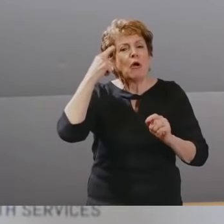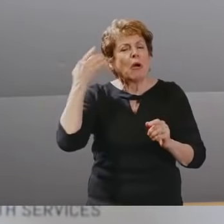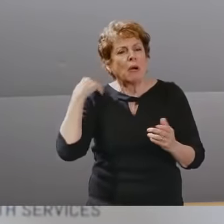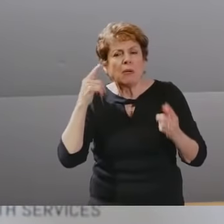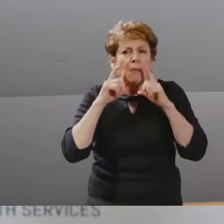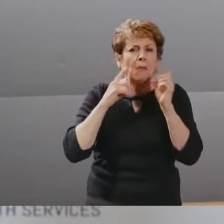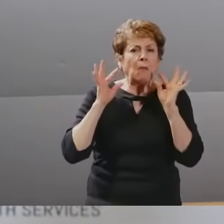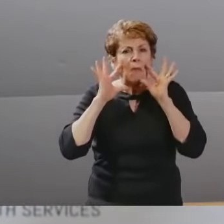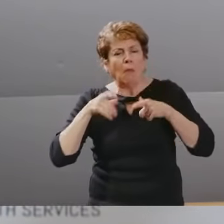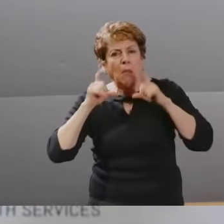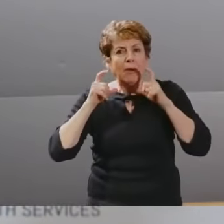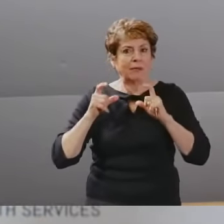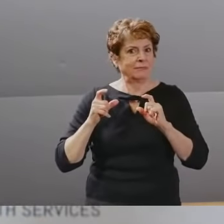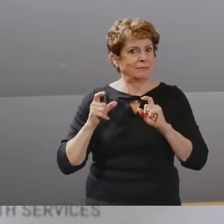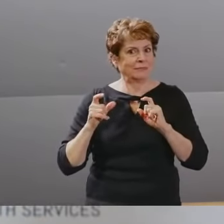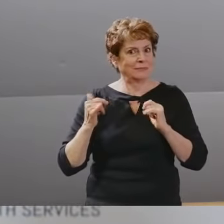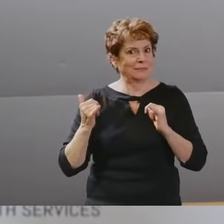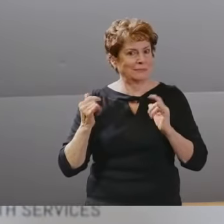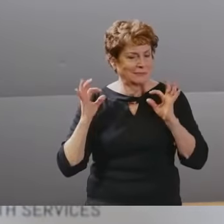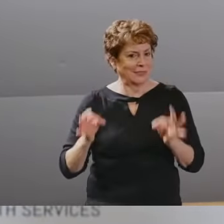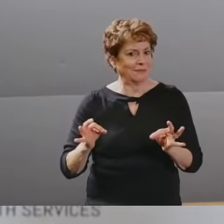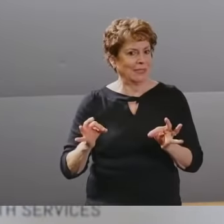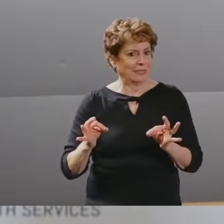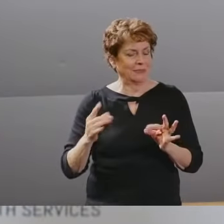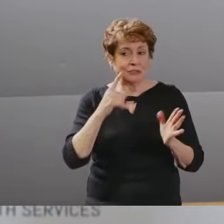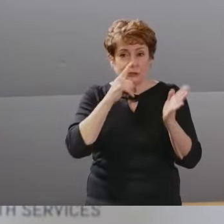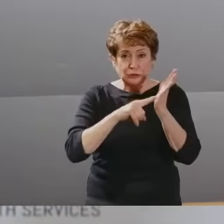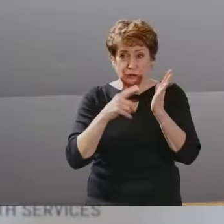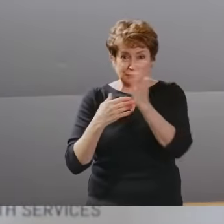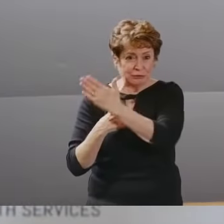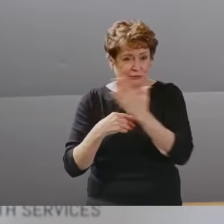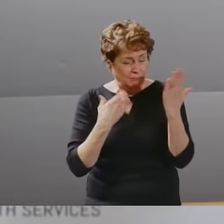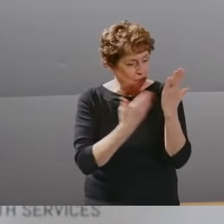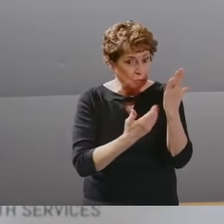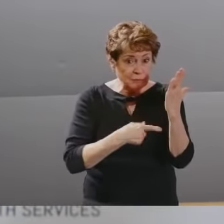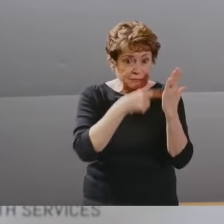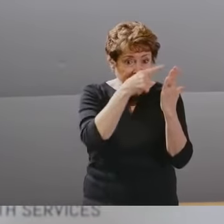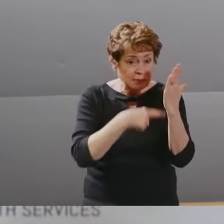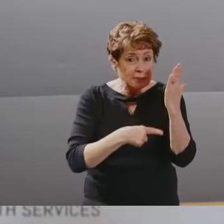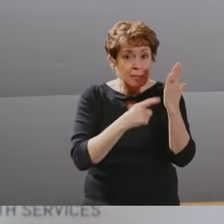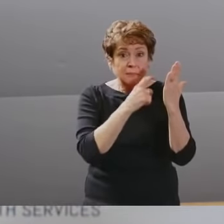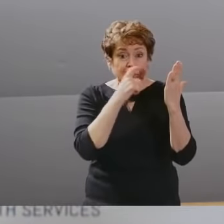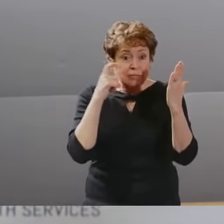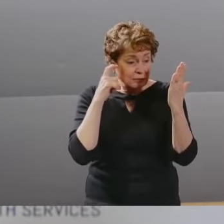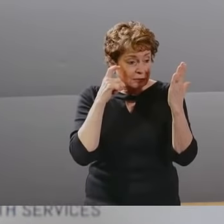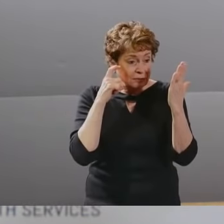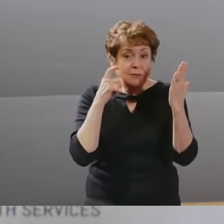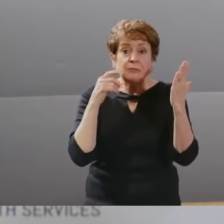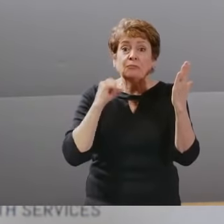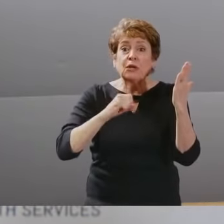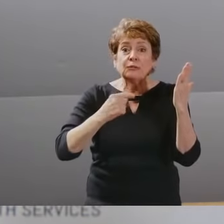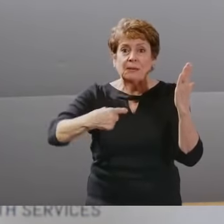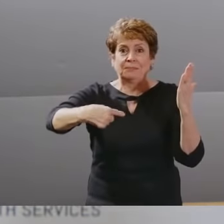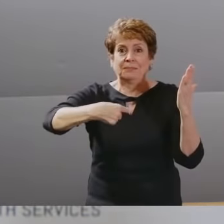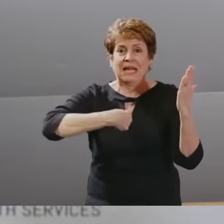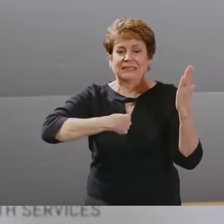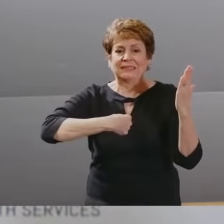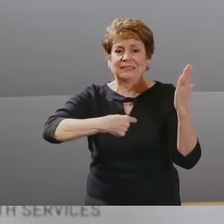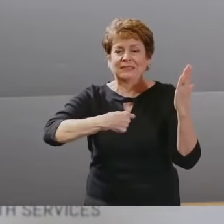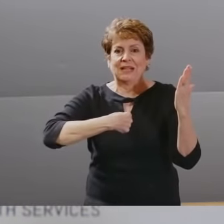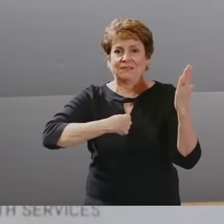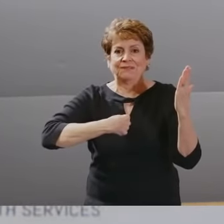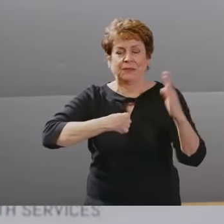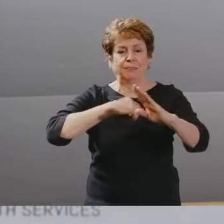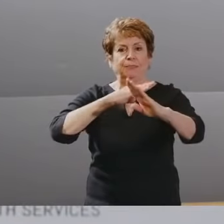studies recently show that wearing a mask can also protect you from the infectious droplets of other people. I